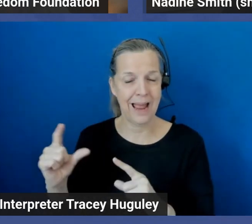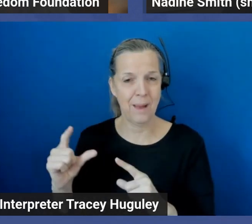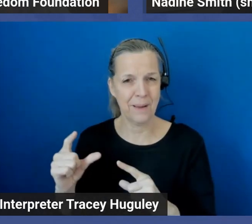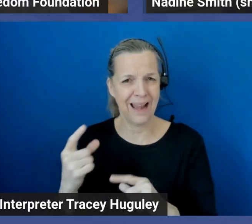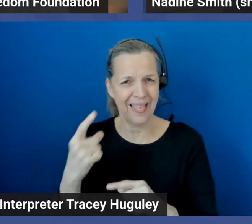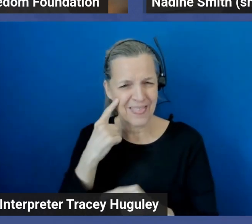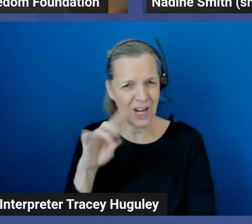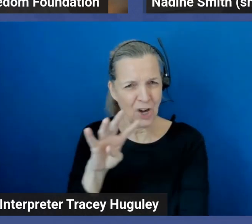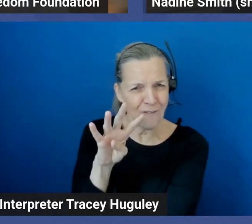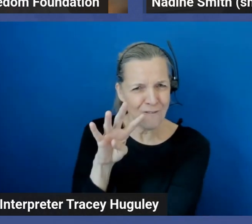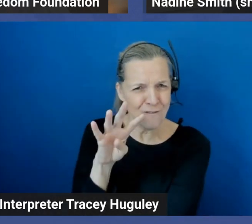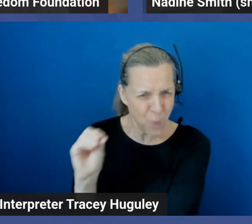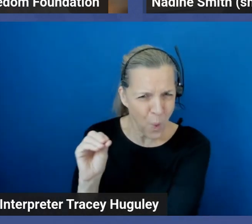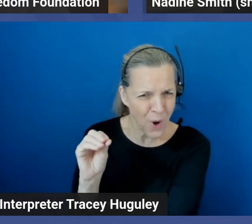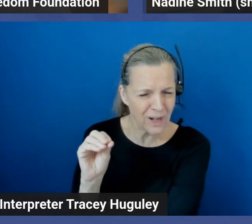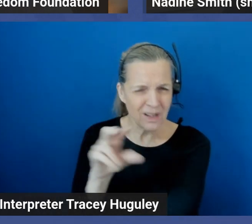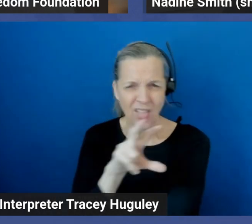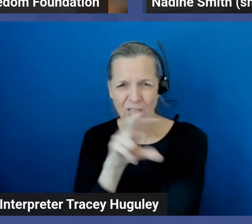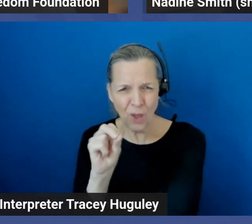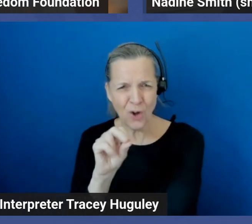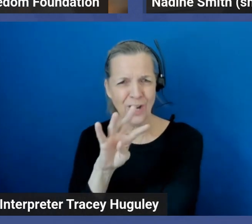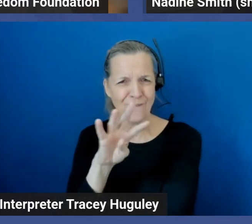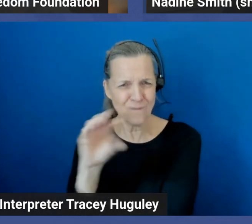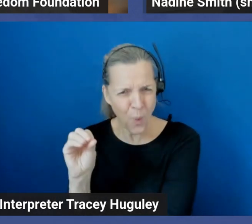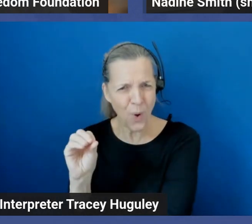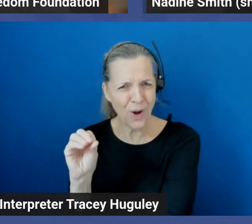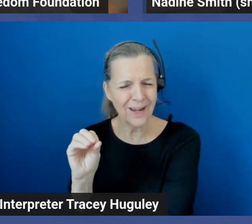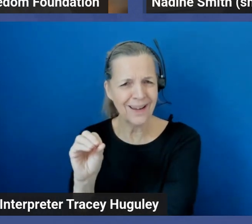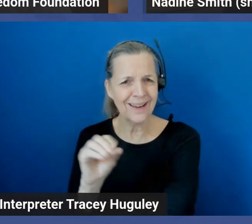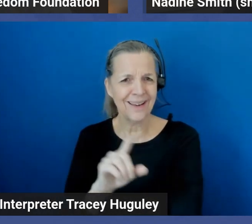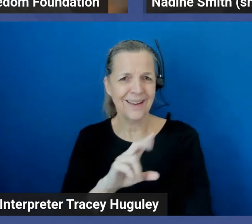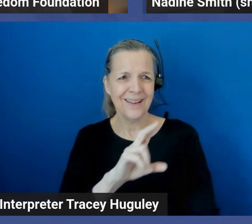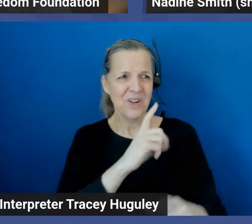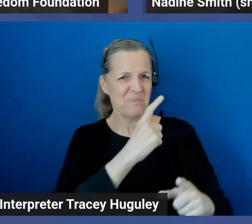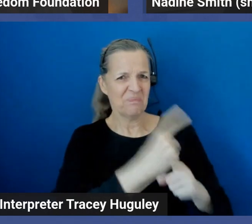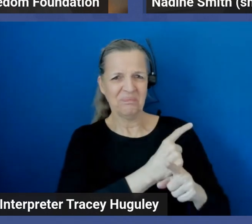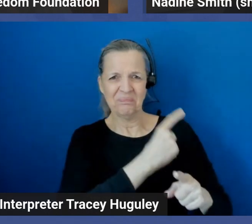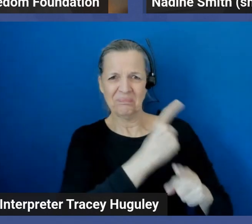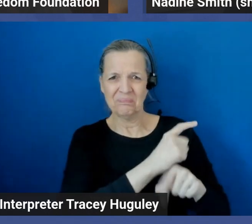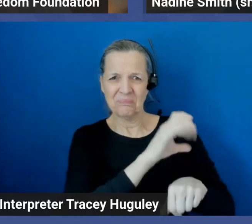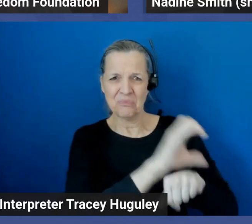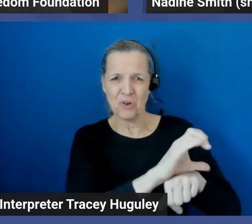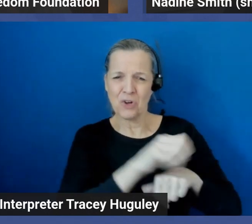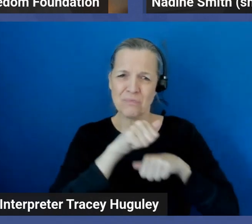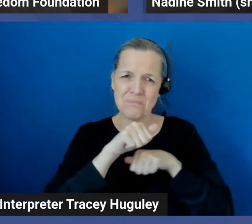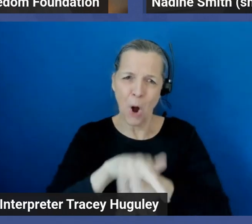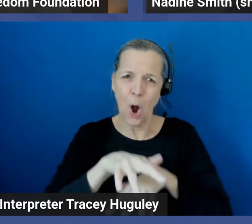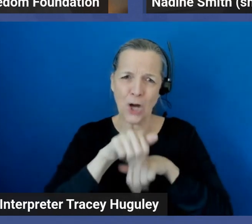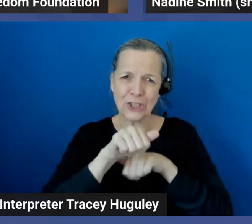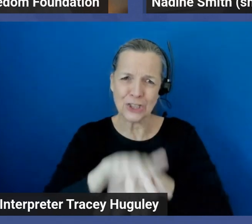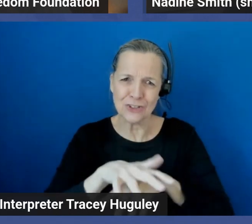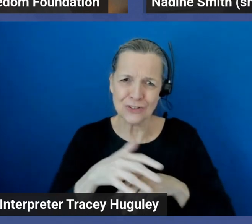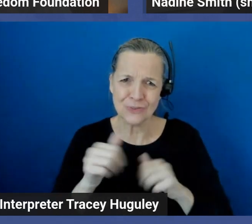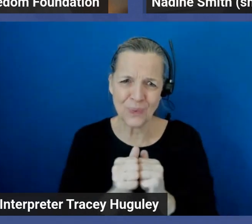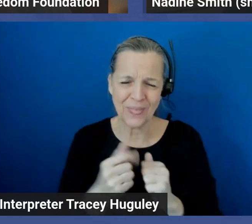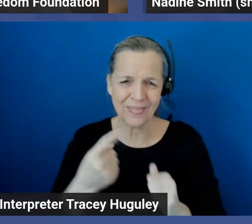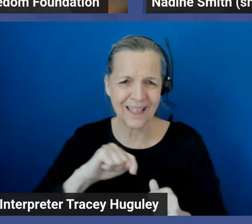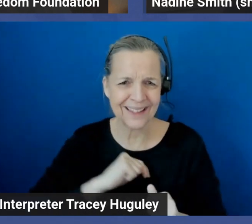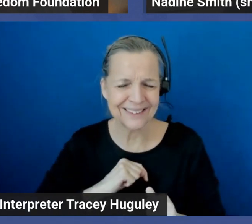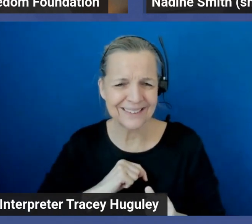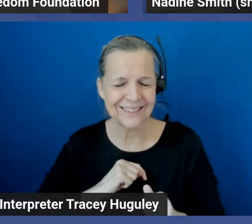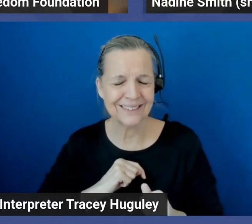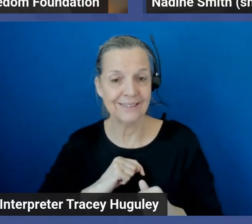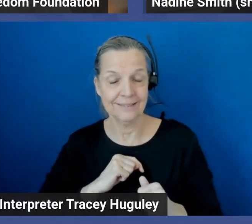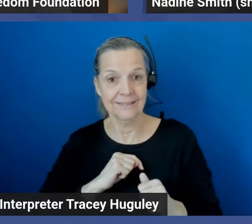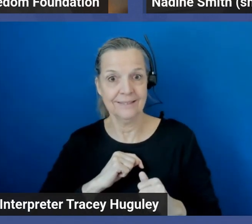were somewhere between 30 and 40 mainline churches that marched. And the feedback he